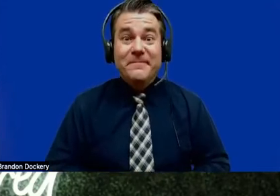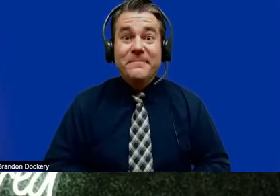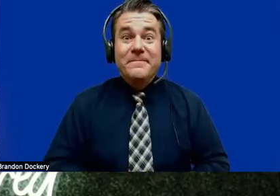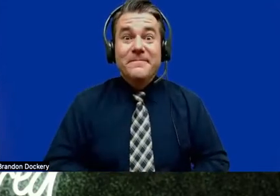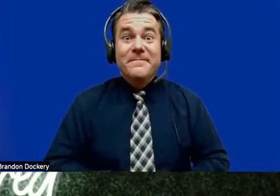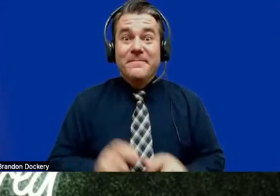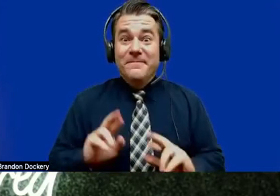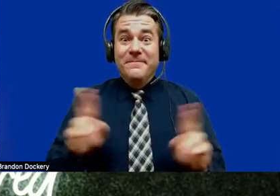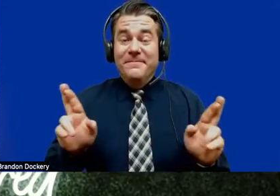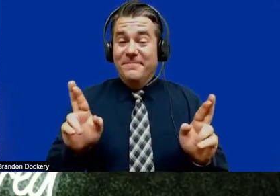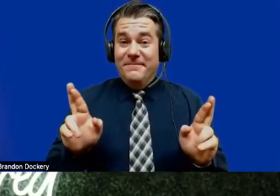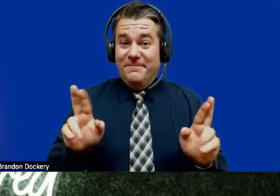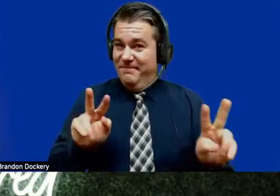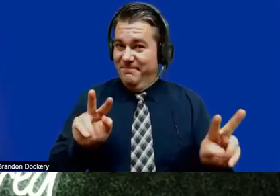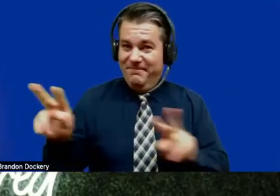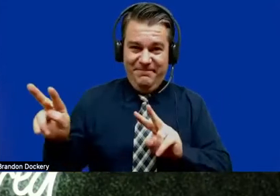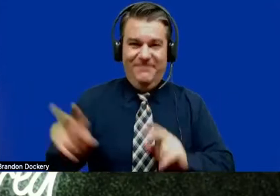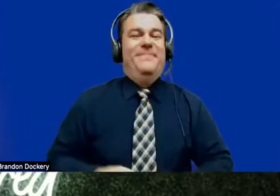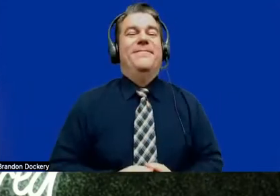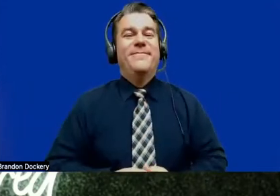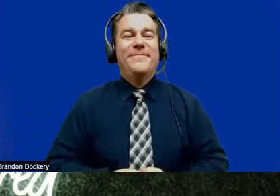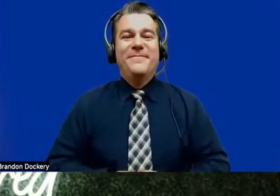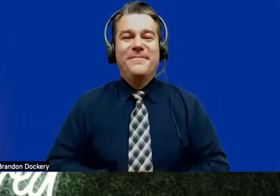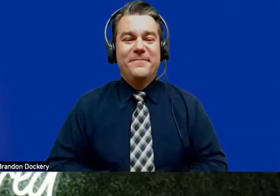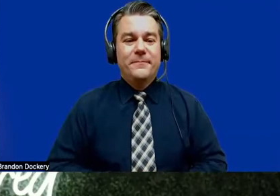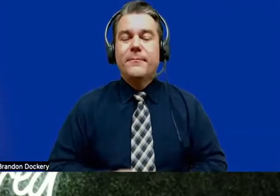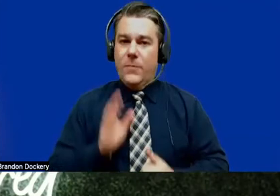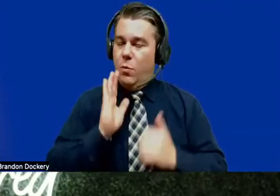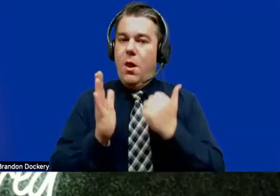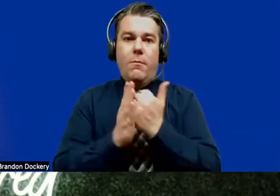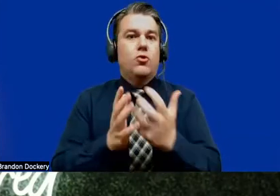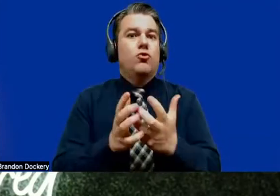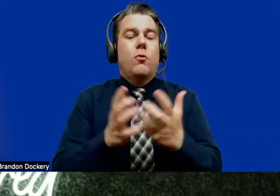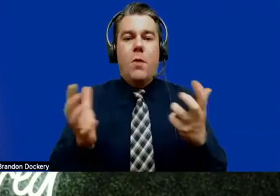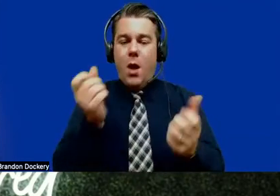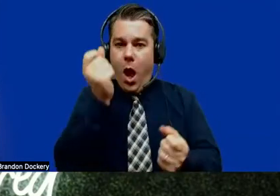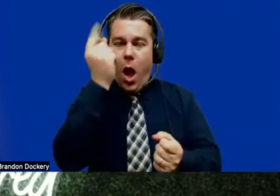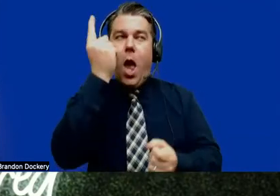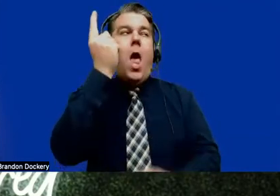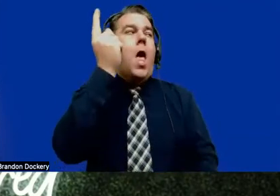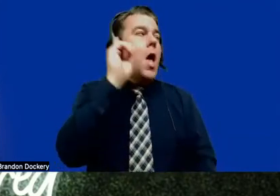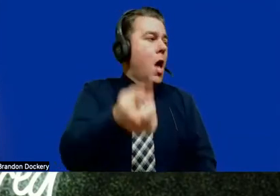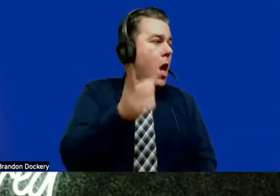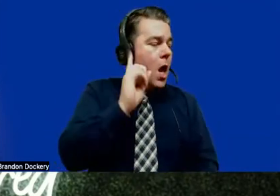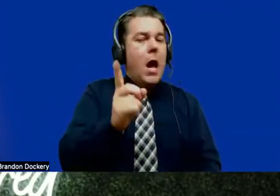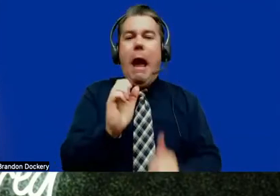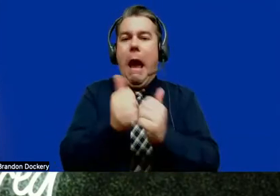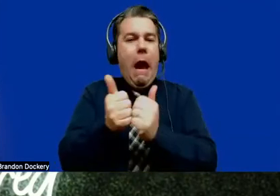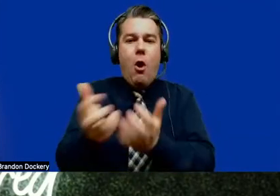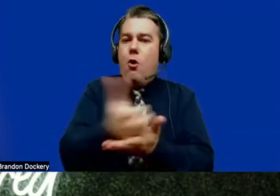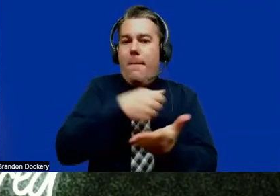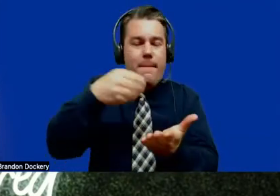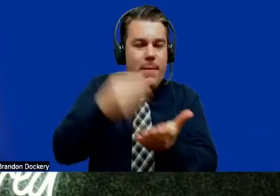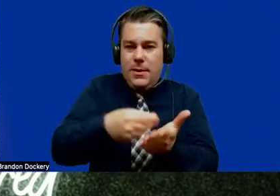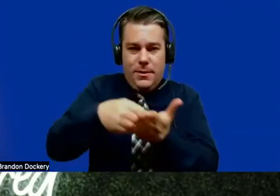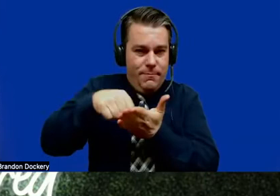go. We're going to dive in and watch this compensation plan. This is going to help so much in understanding how we get paid. All right, here